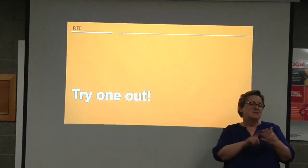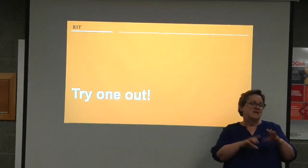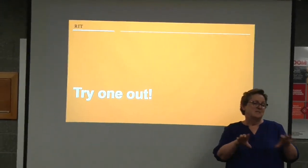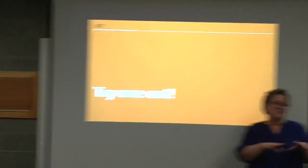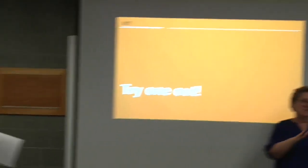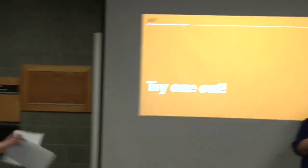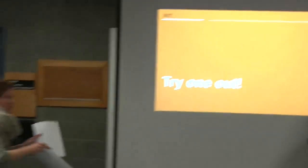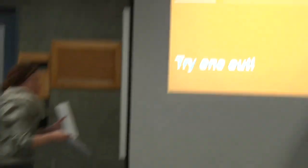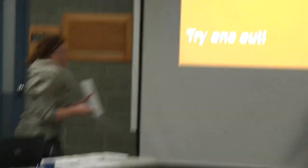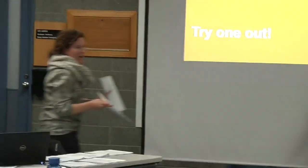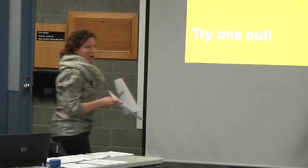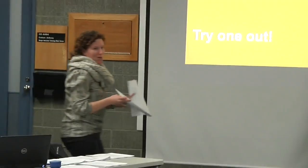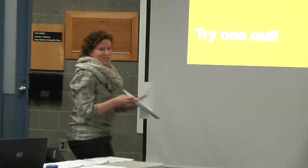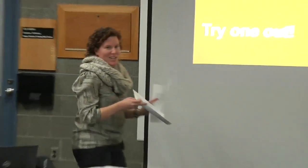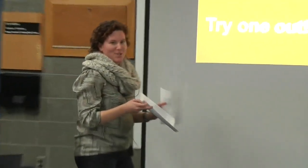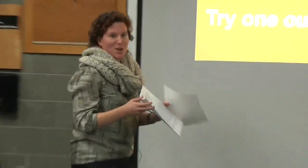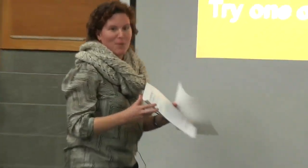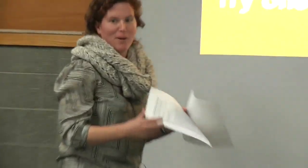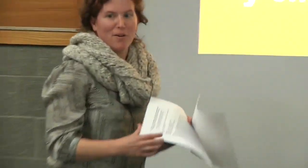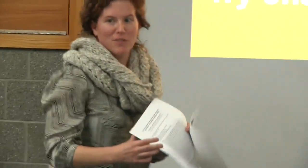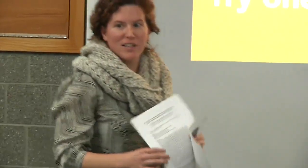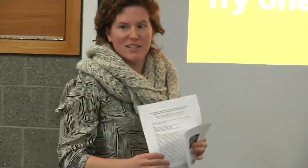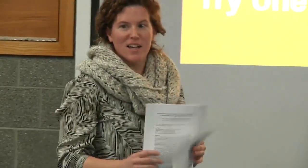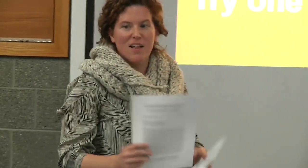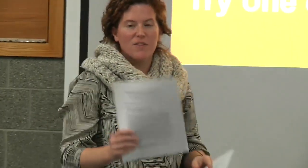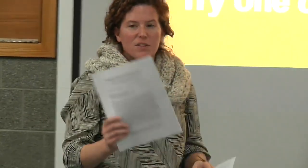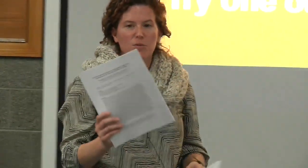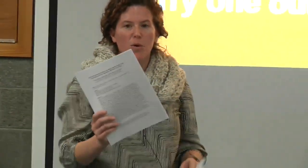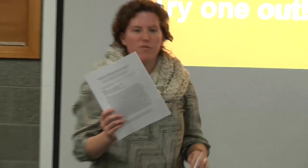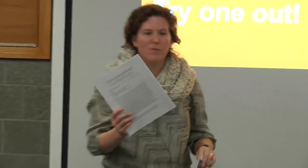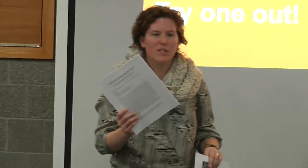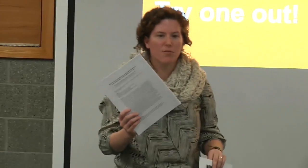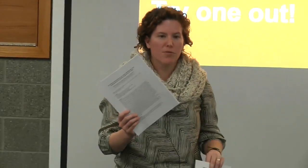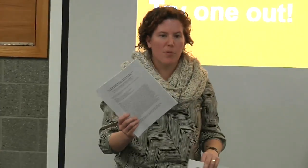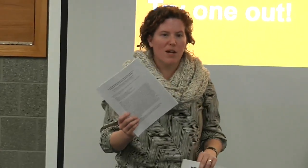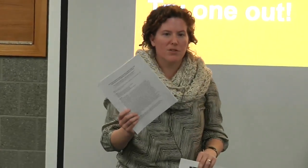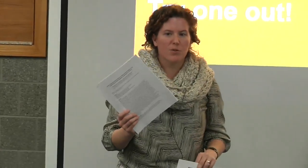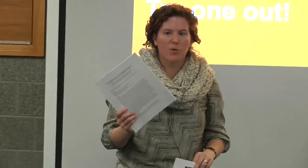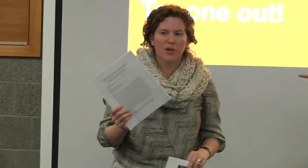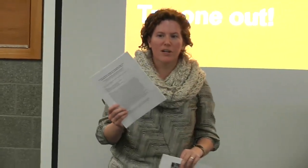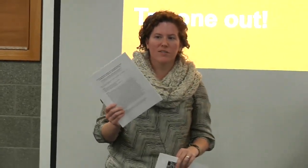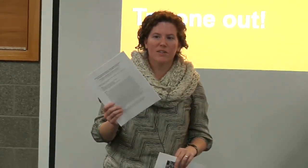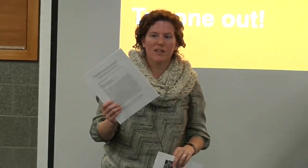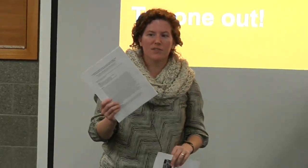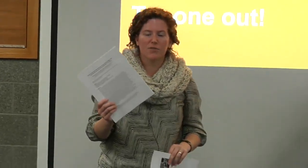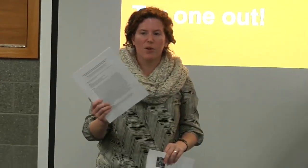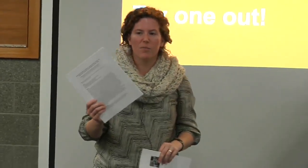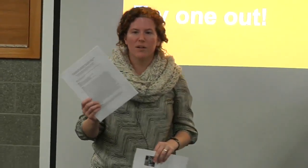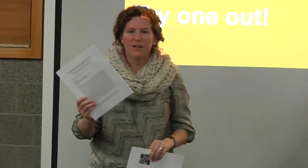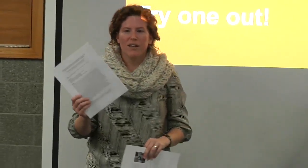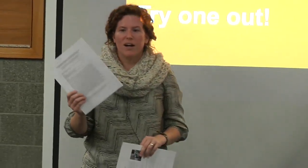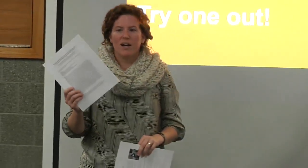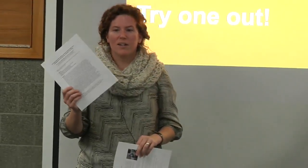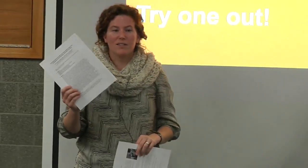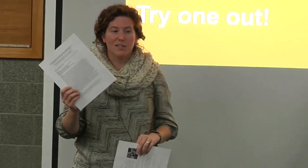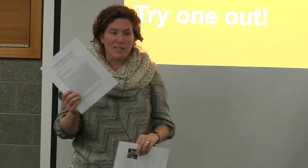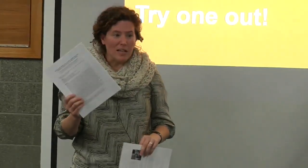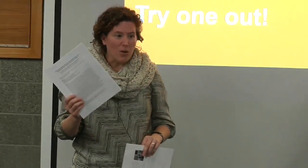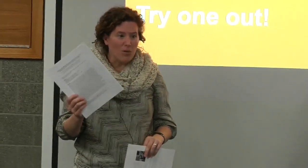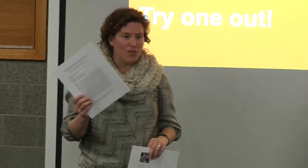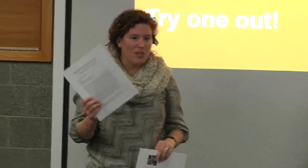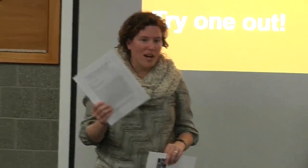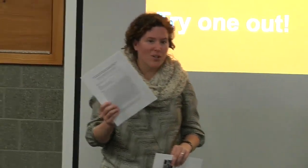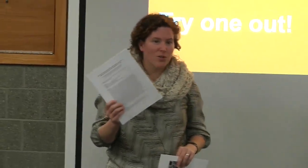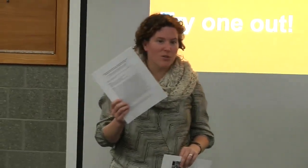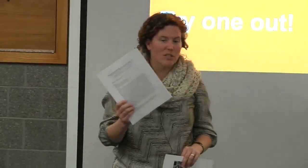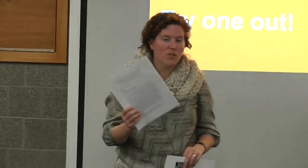This is a very short one because we have an hour today to talk about a lot of things. This is one from a different repository that's from SYSYNC,